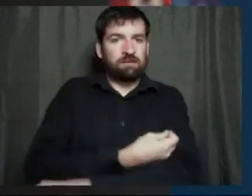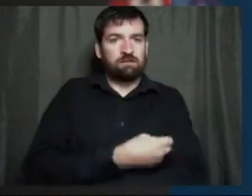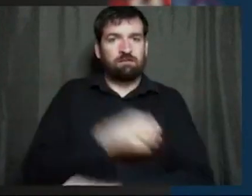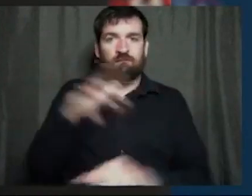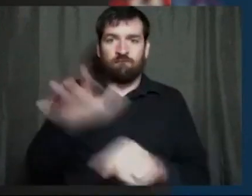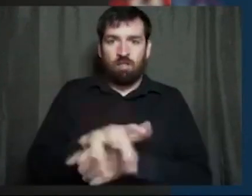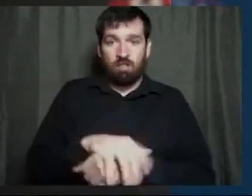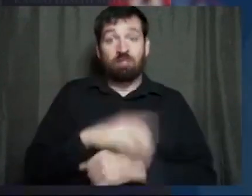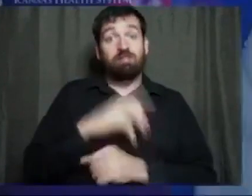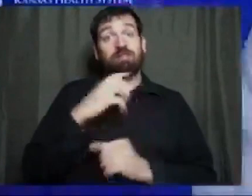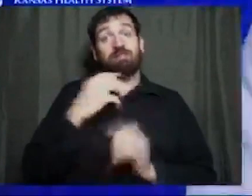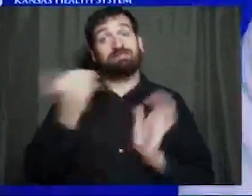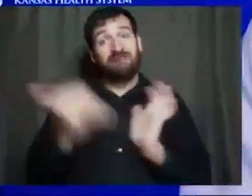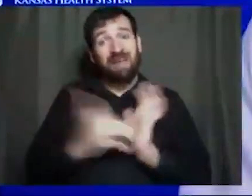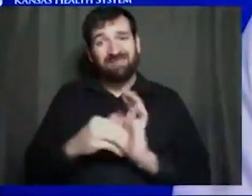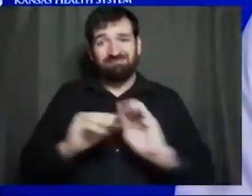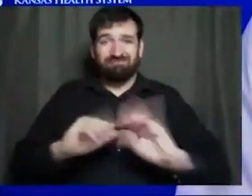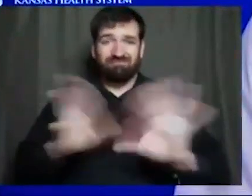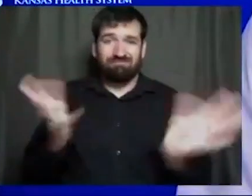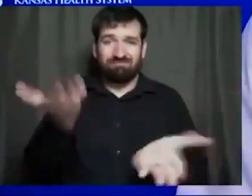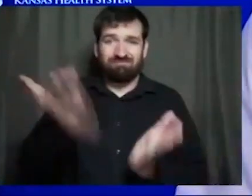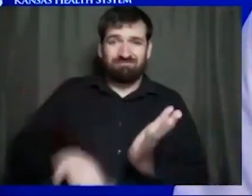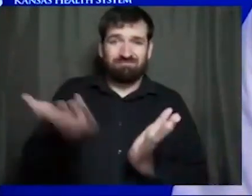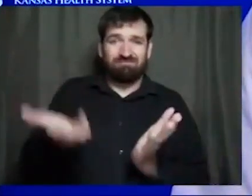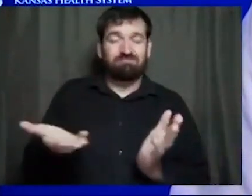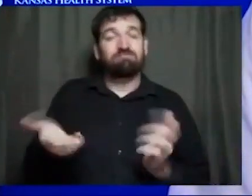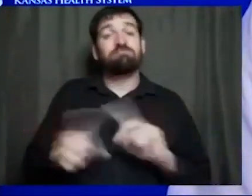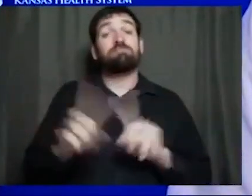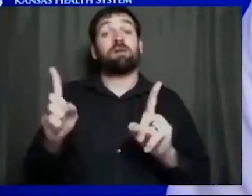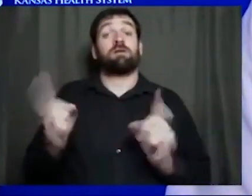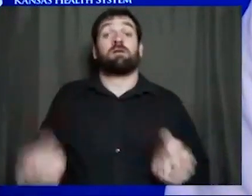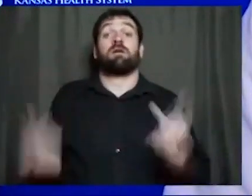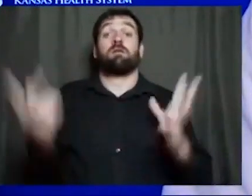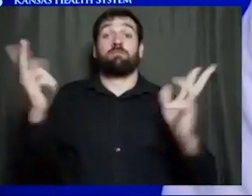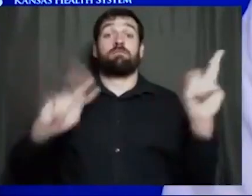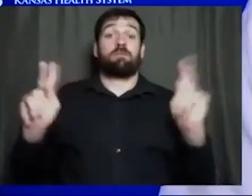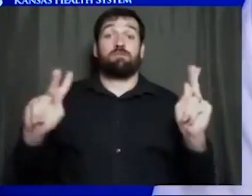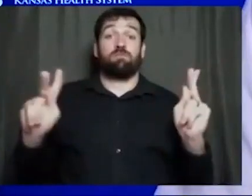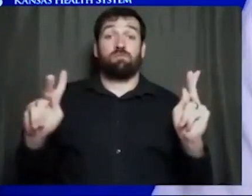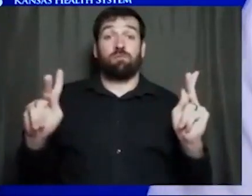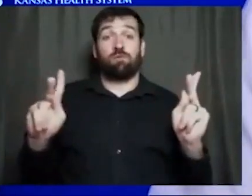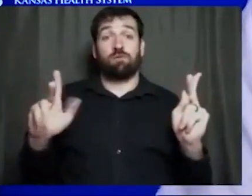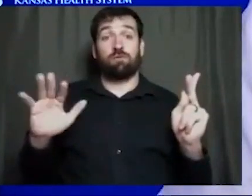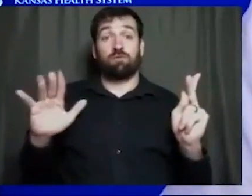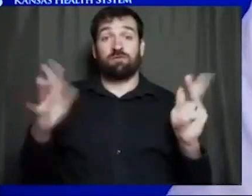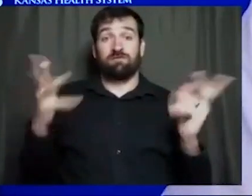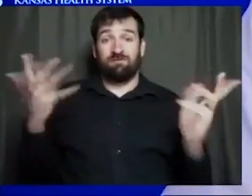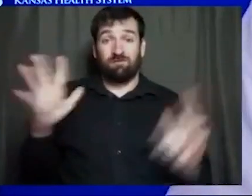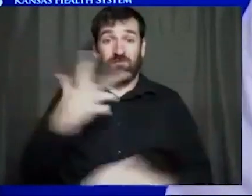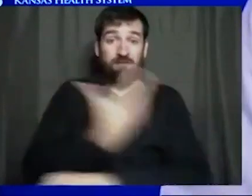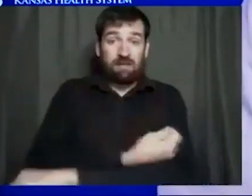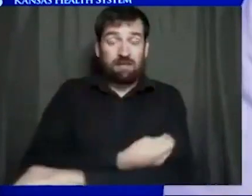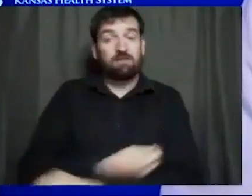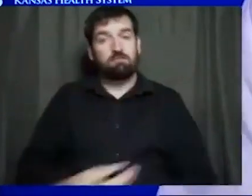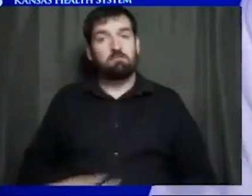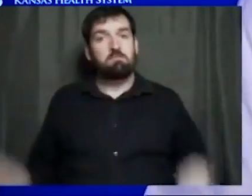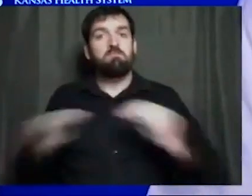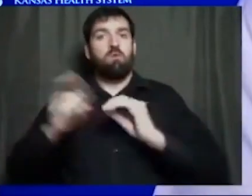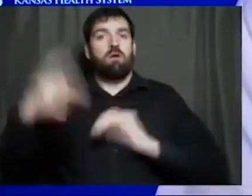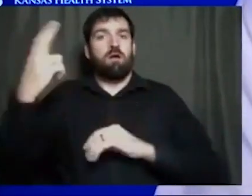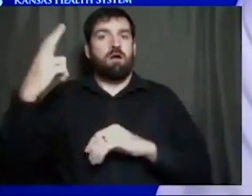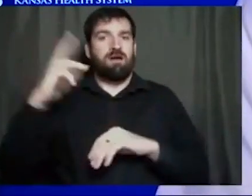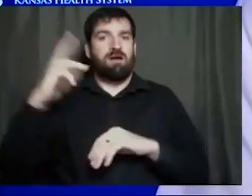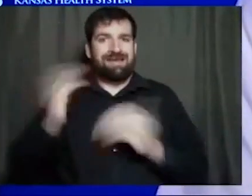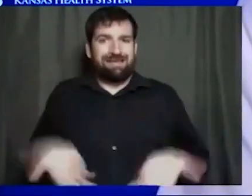tell the story. Although our number of vaccinated has been a little bit higher than what we see nationally, the current